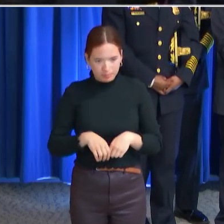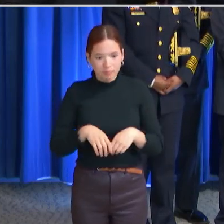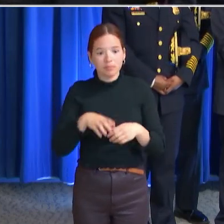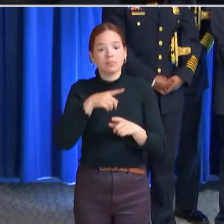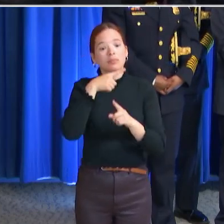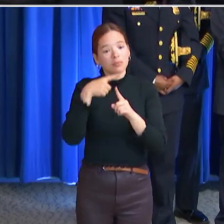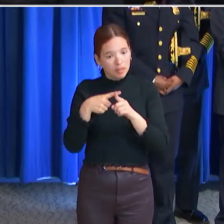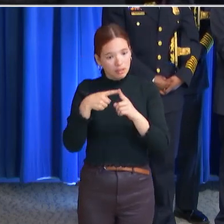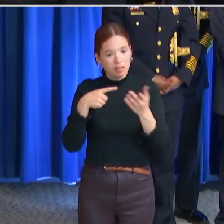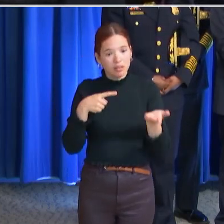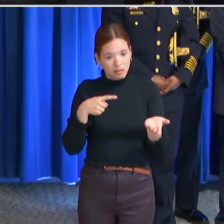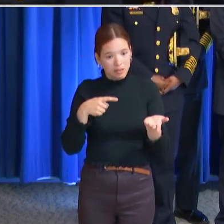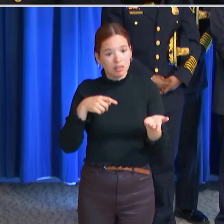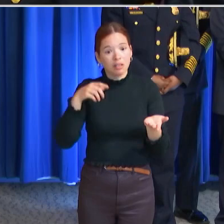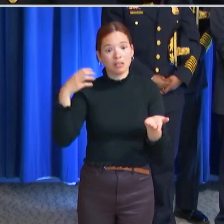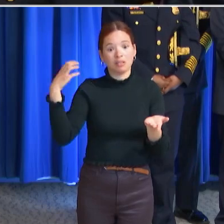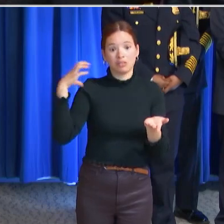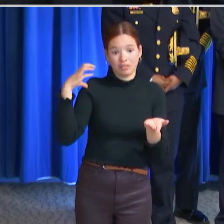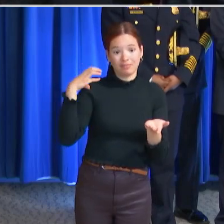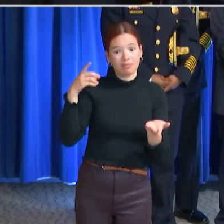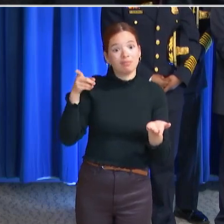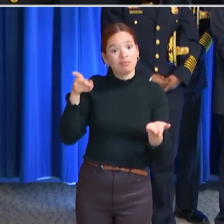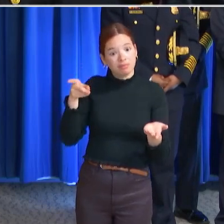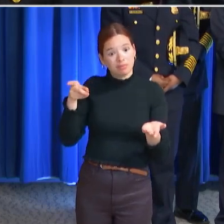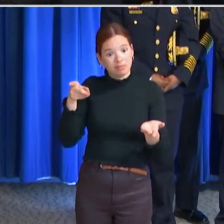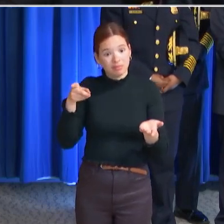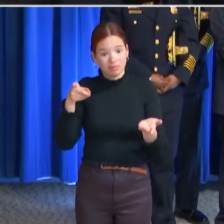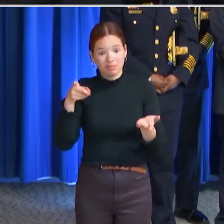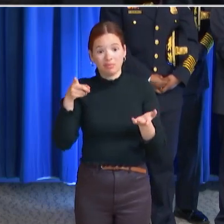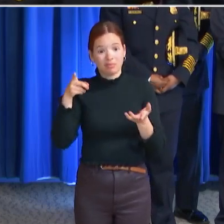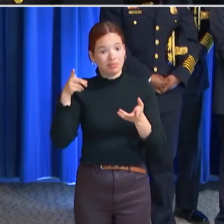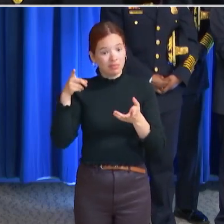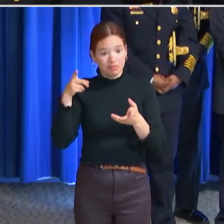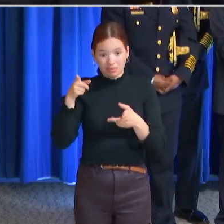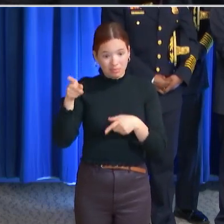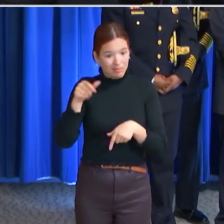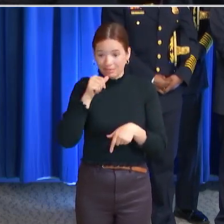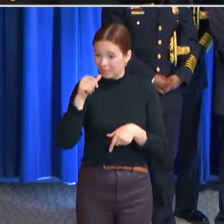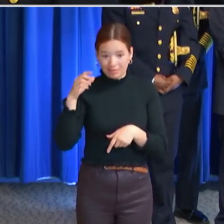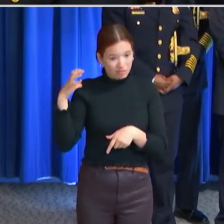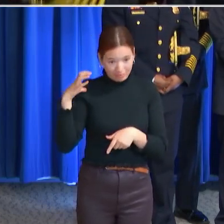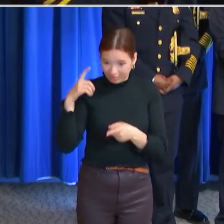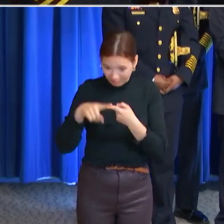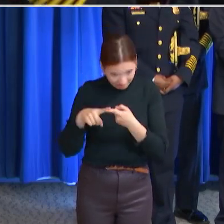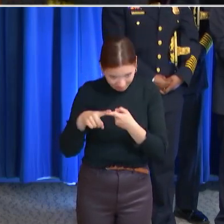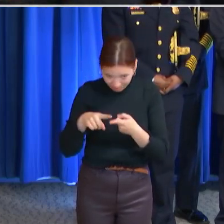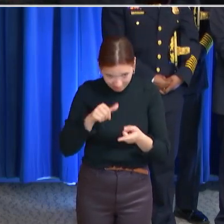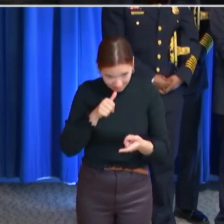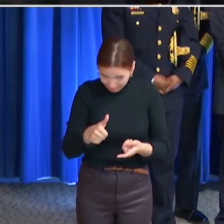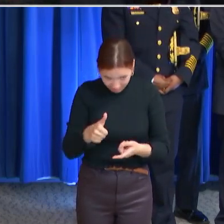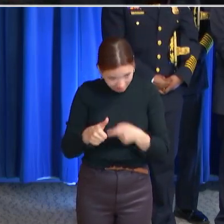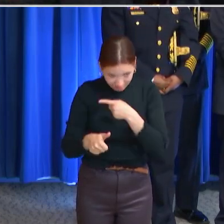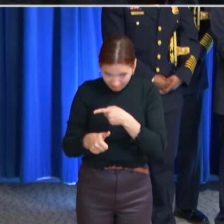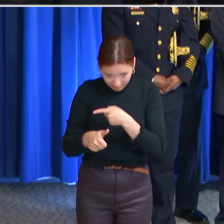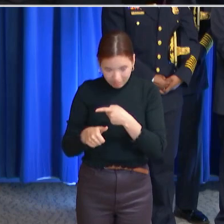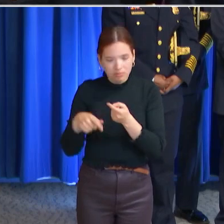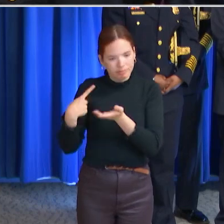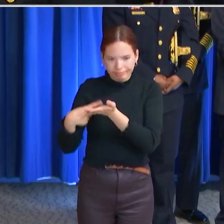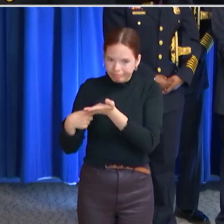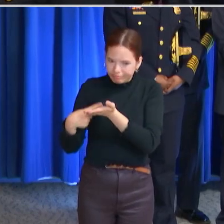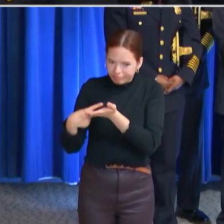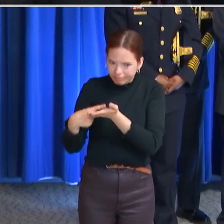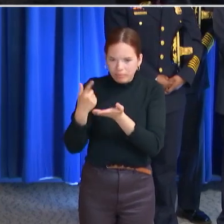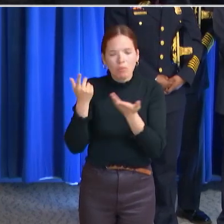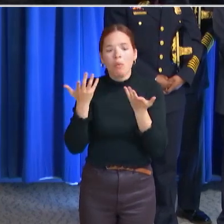the chief is the chief as long as he's the chief, and we are continuing to talk about our